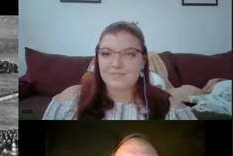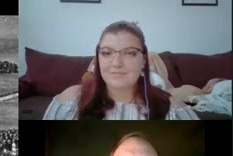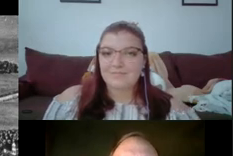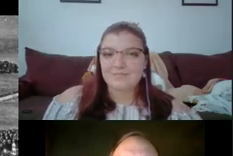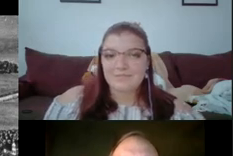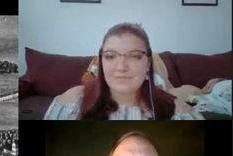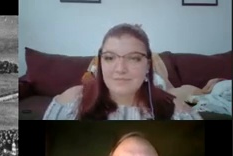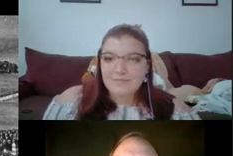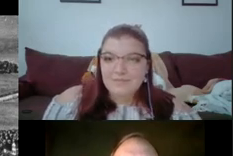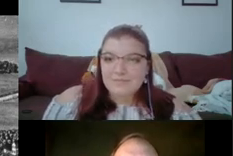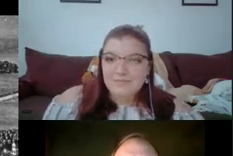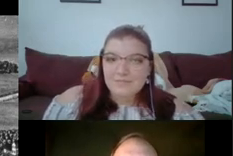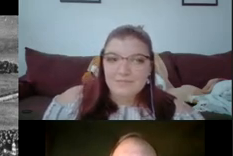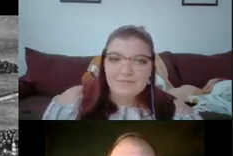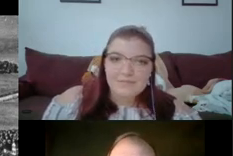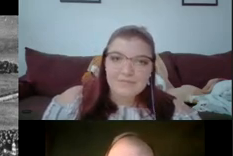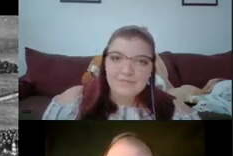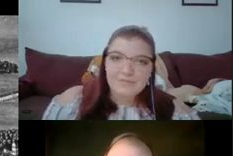see